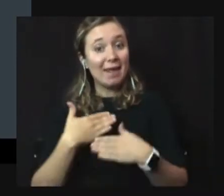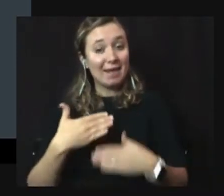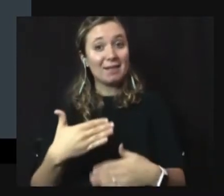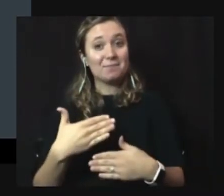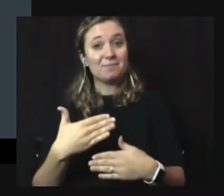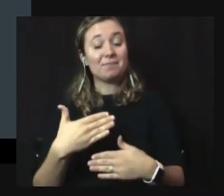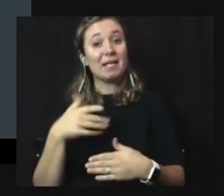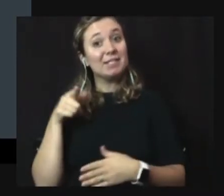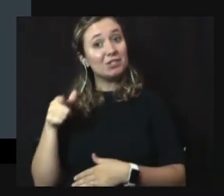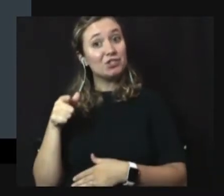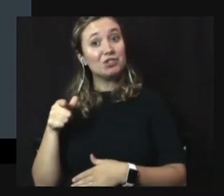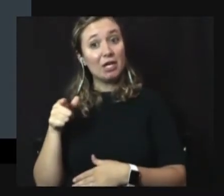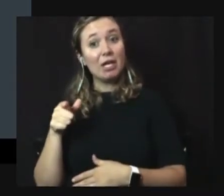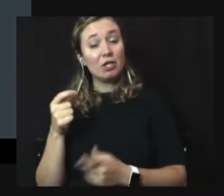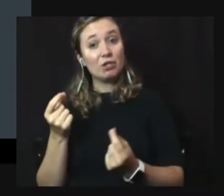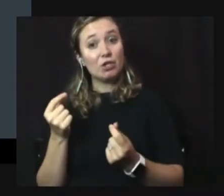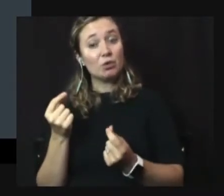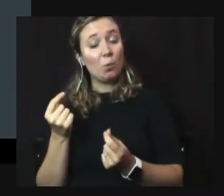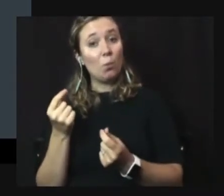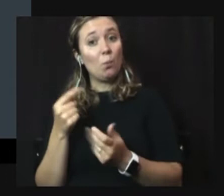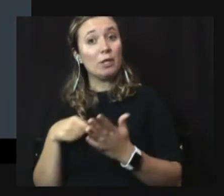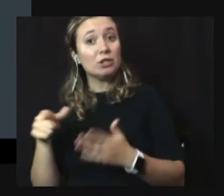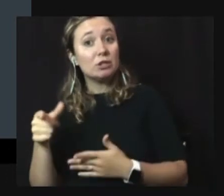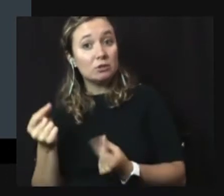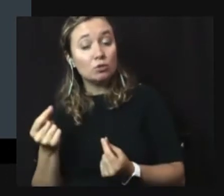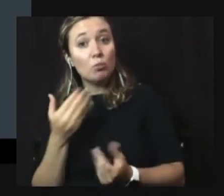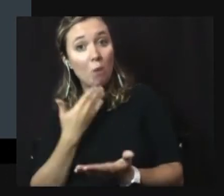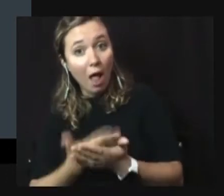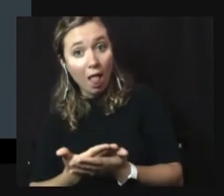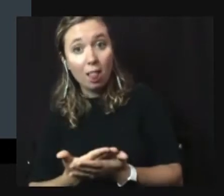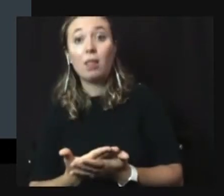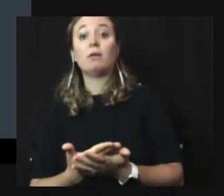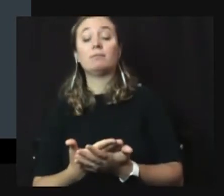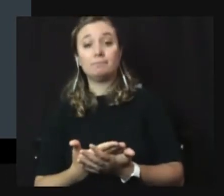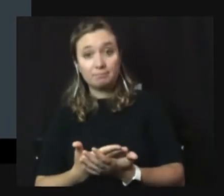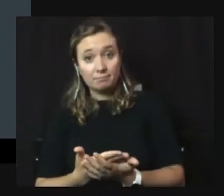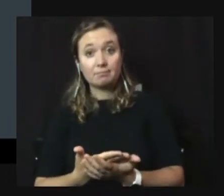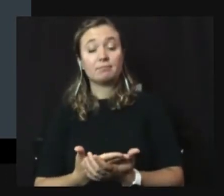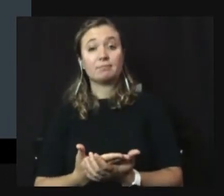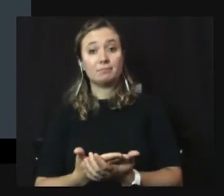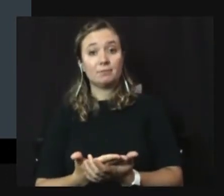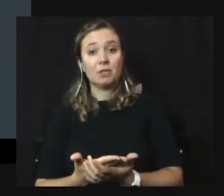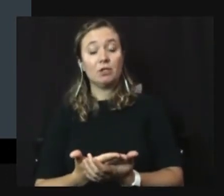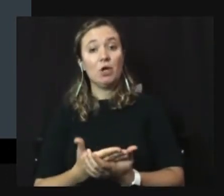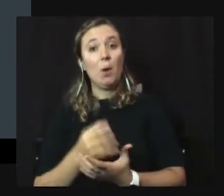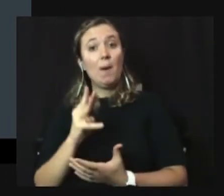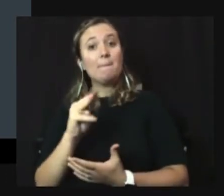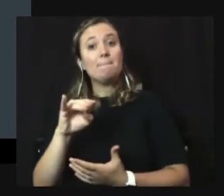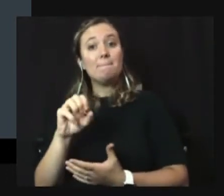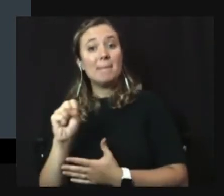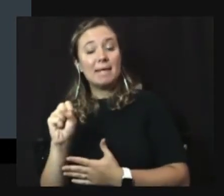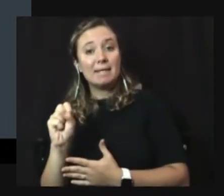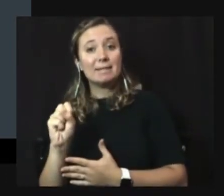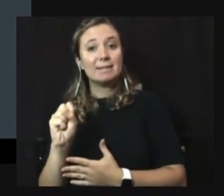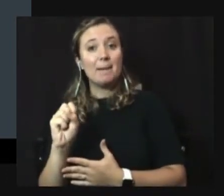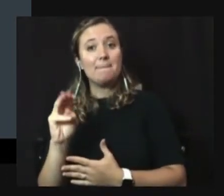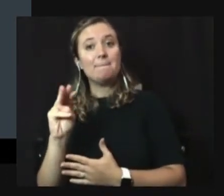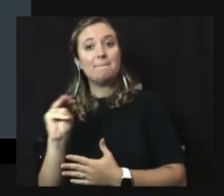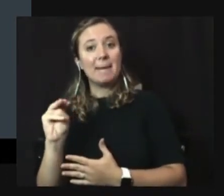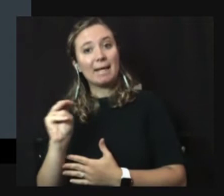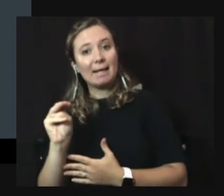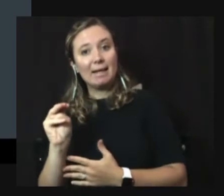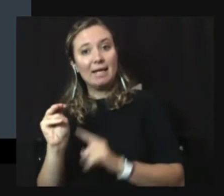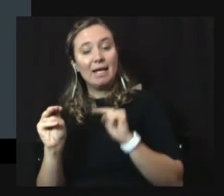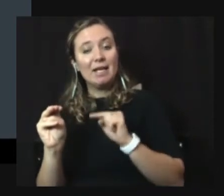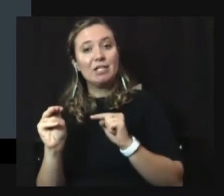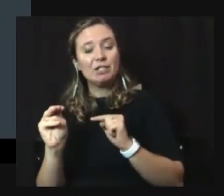And she does what she does really well. So Miss Amygdala, though, is always going to